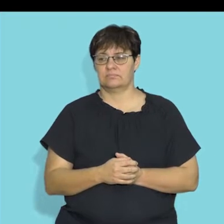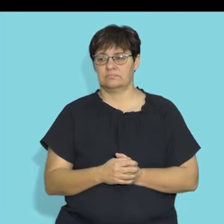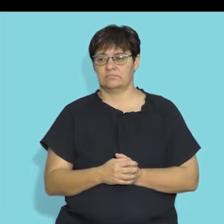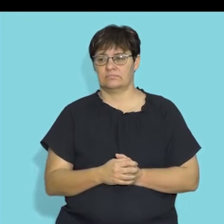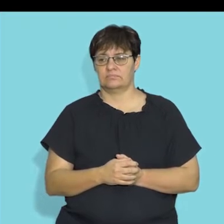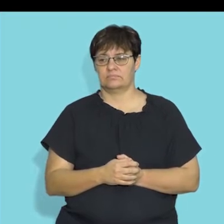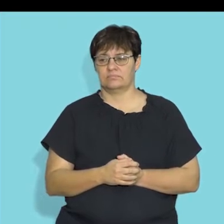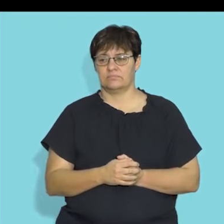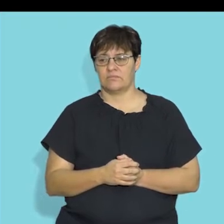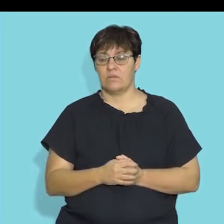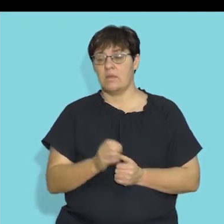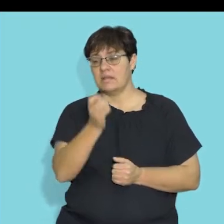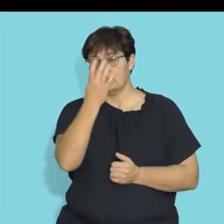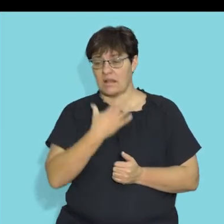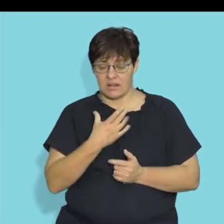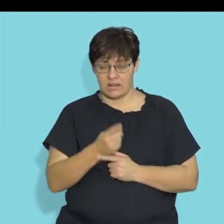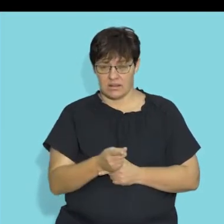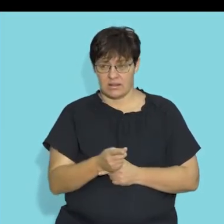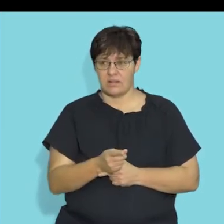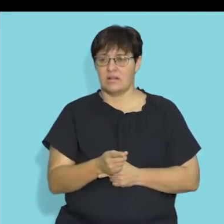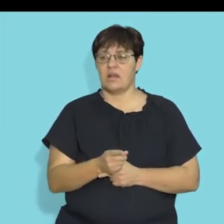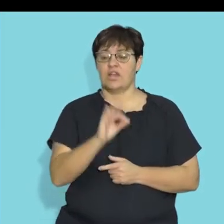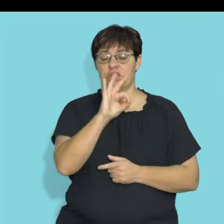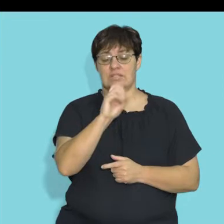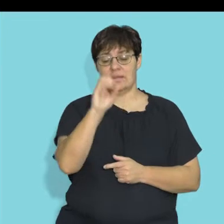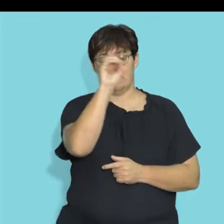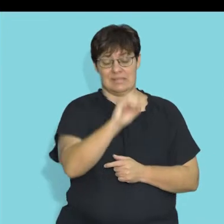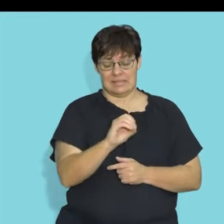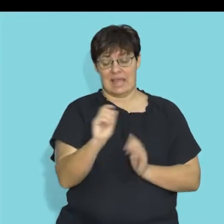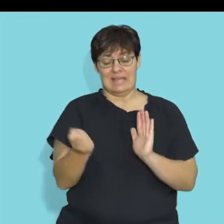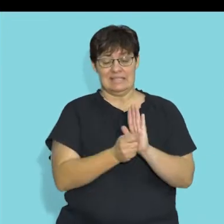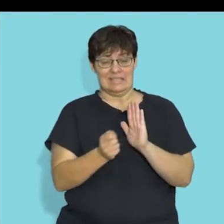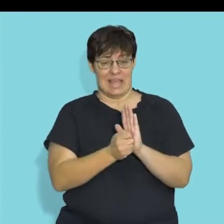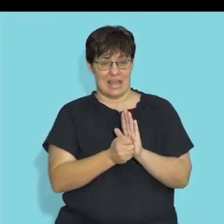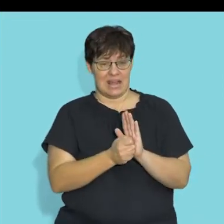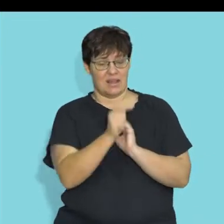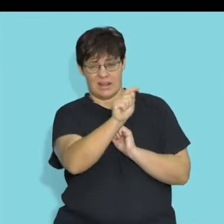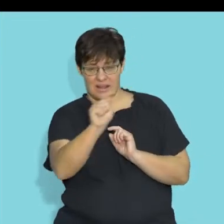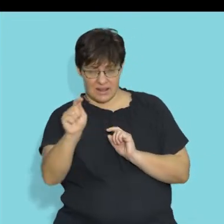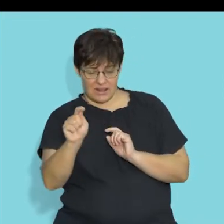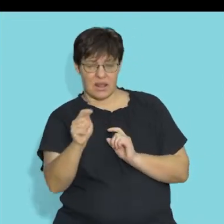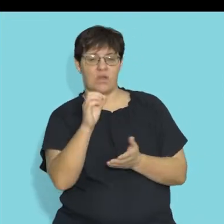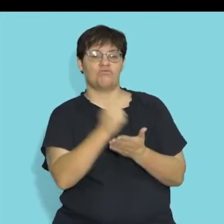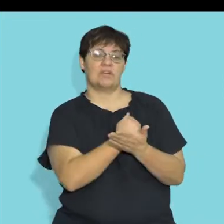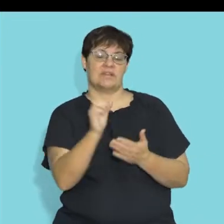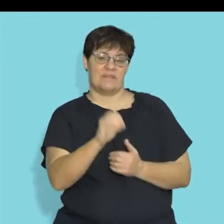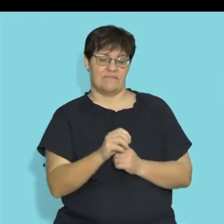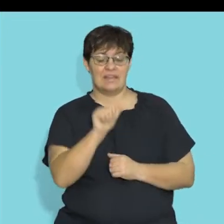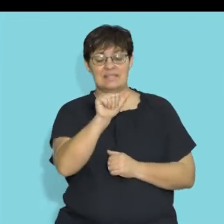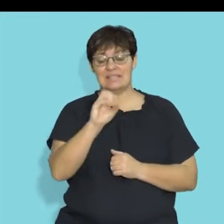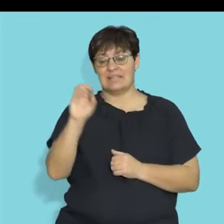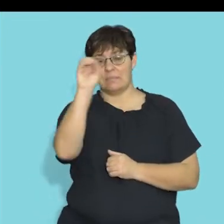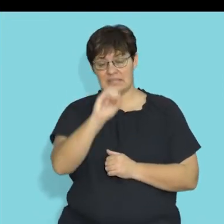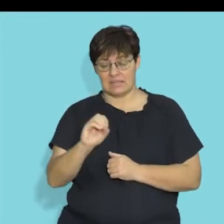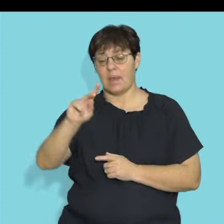Okay, we are told that 30% of all sales in the gym shop is on credit.